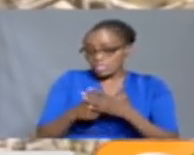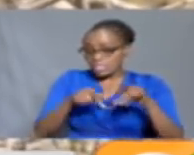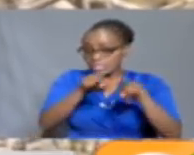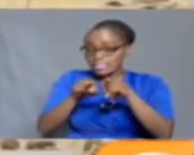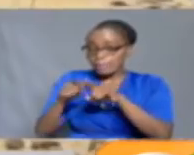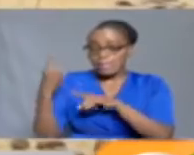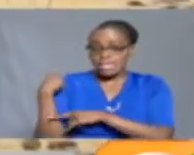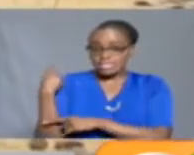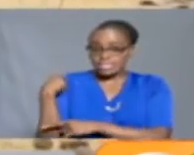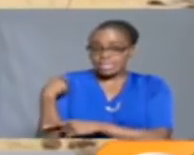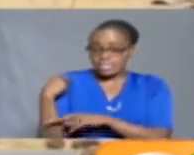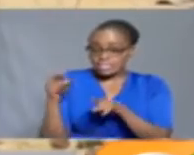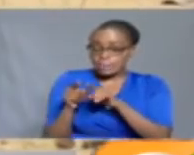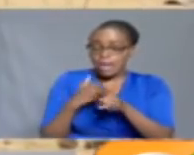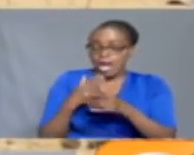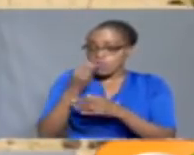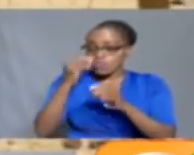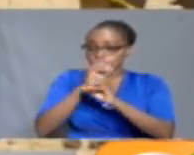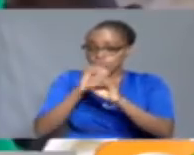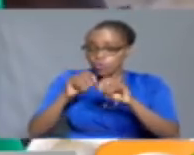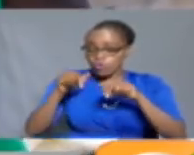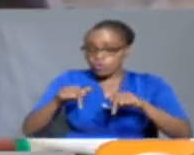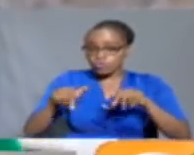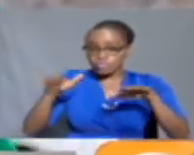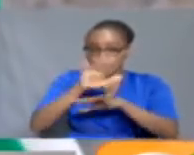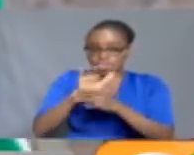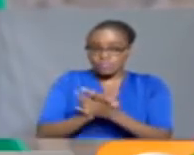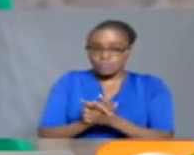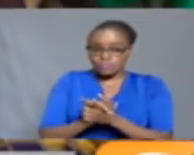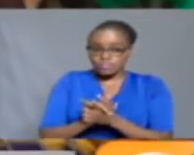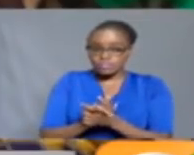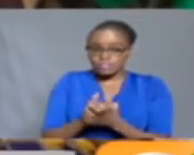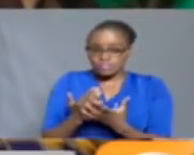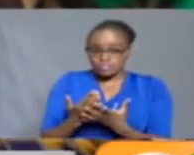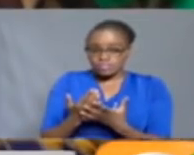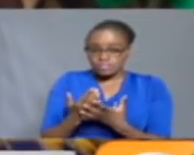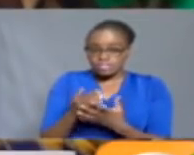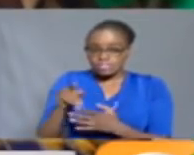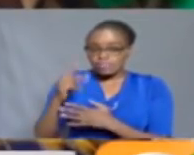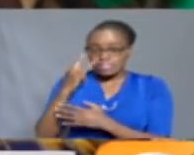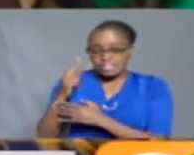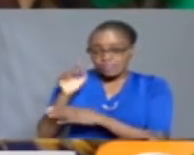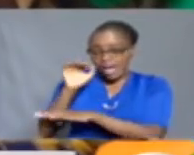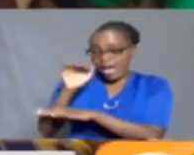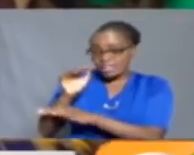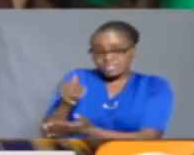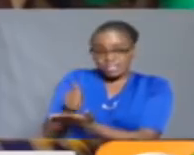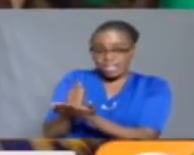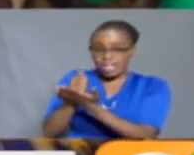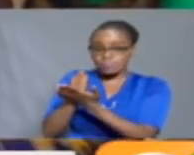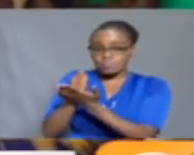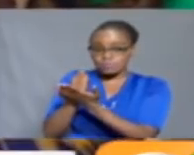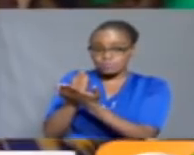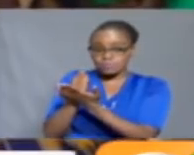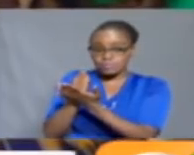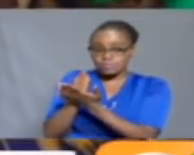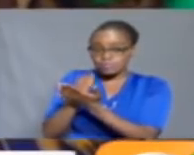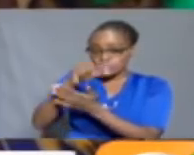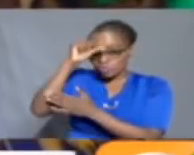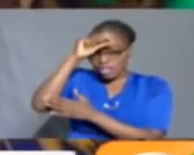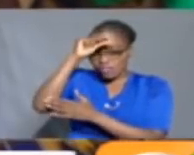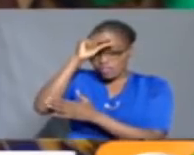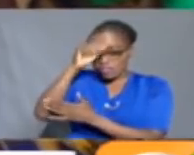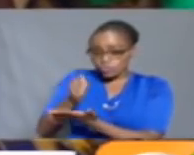like yesterday, there is no food for tonight. Kwa hivyo anaomba msaada kwa